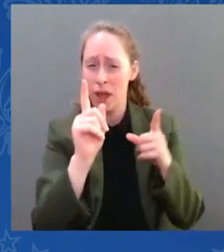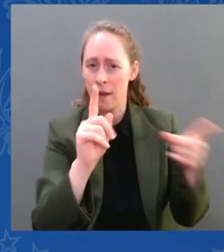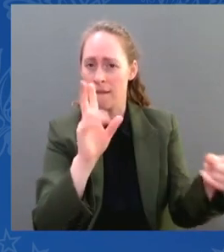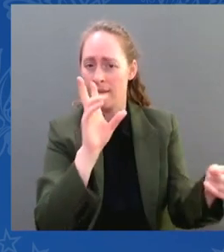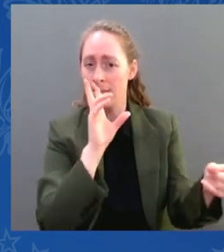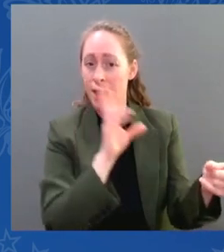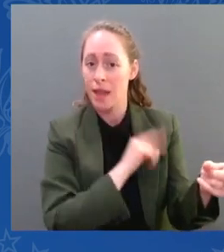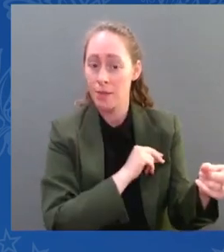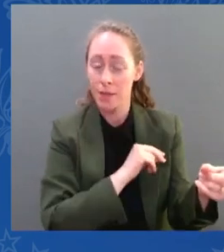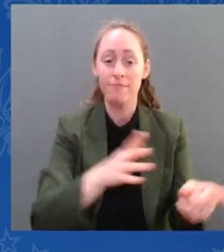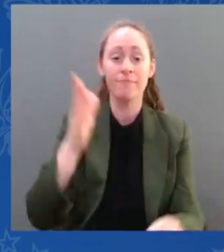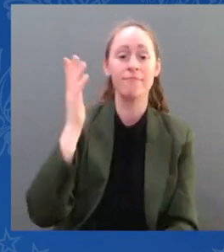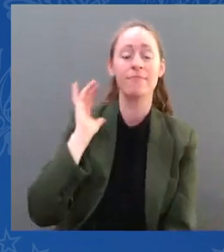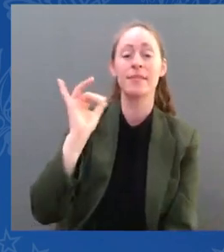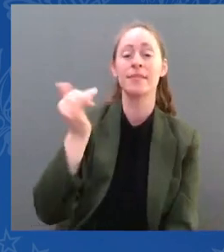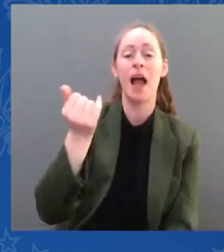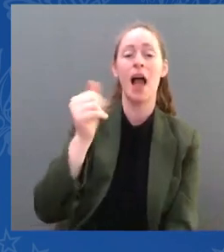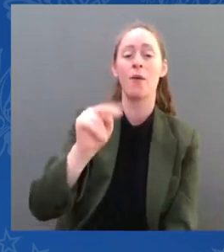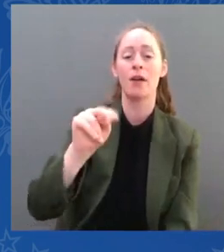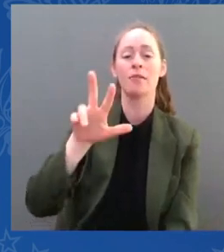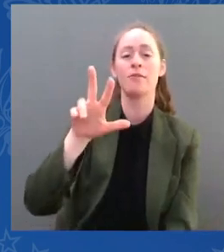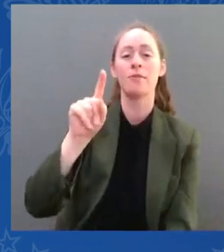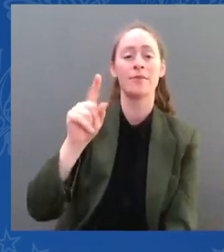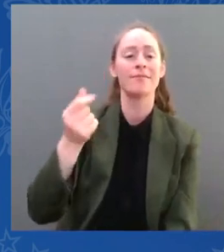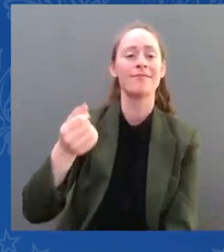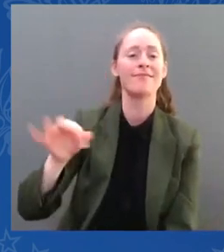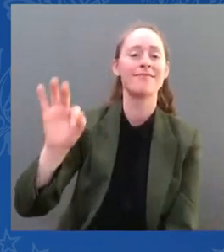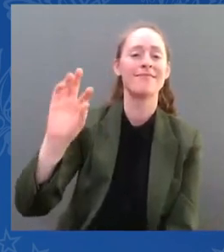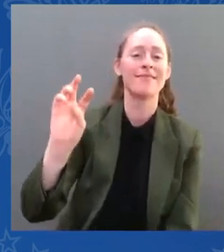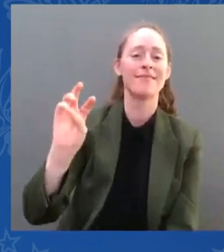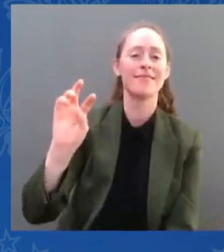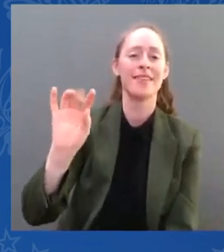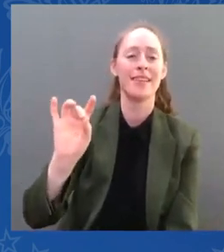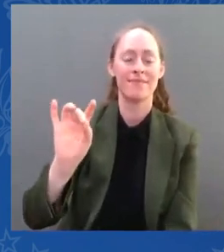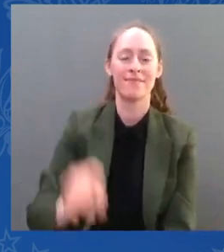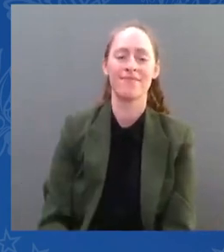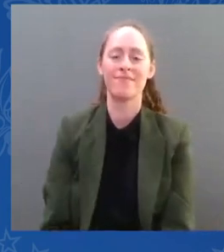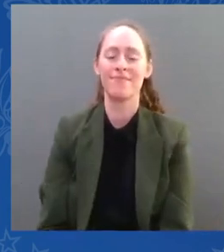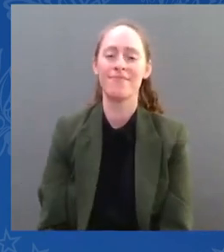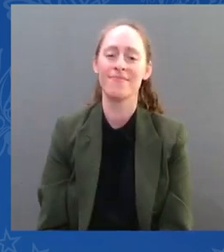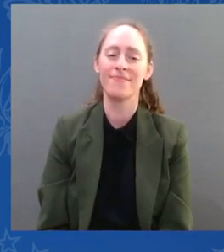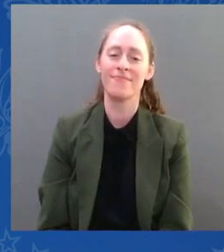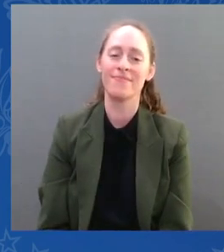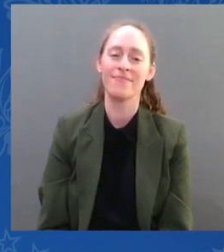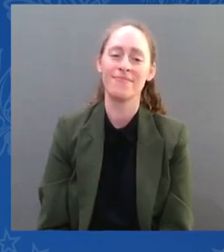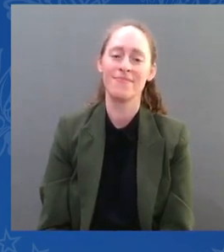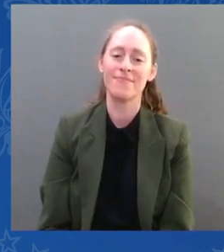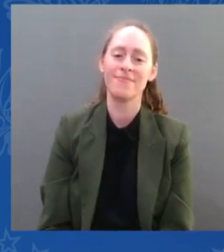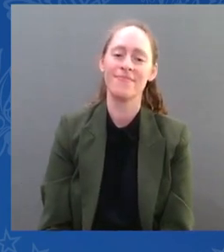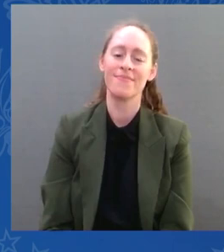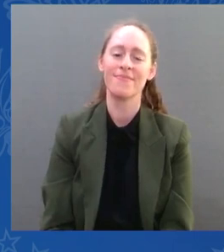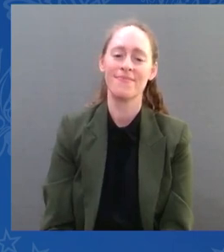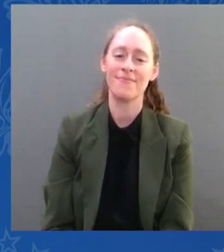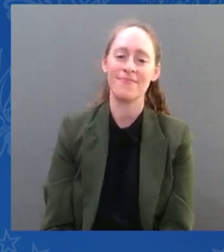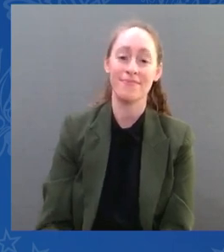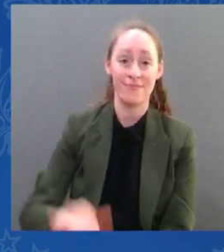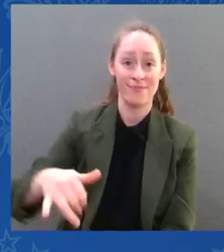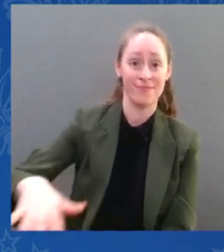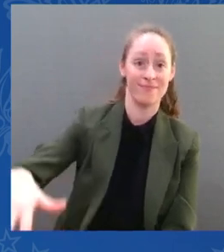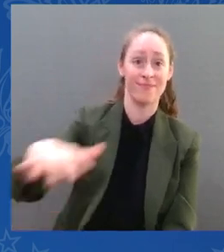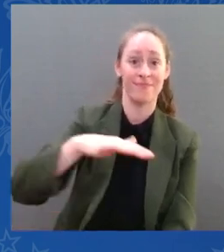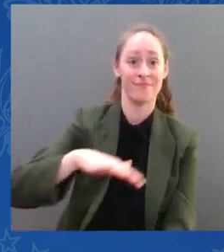1968. On this date, C Troop was ordered to move south to help repel an enemy attack on Tun Sun Nhut Air